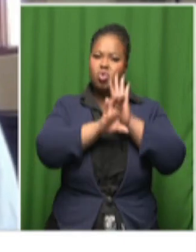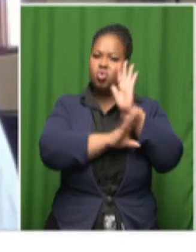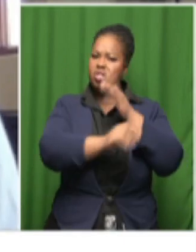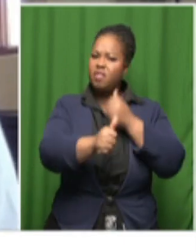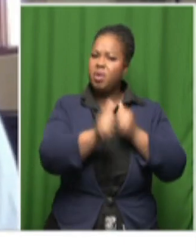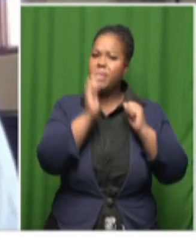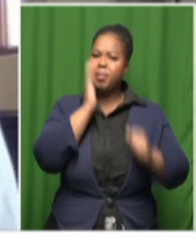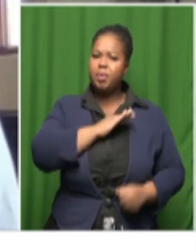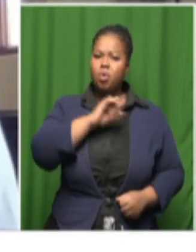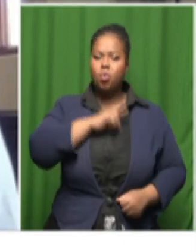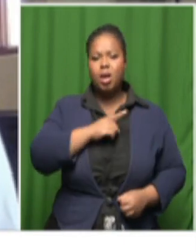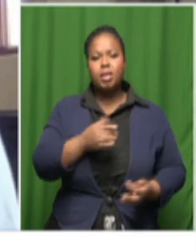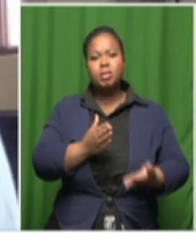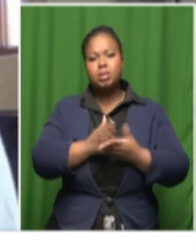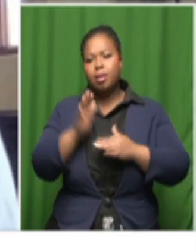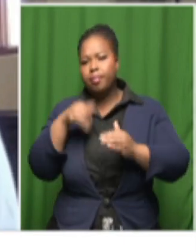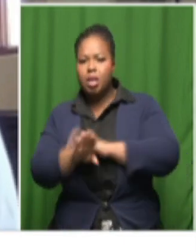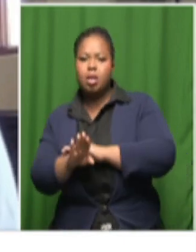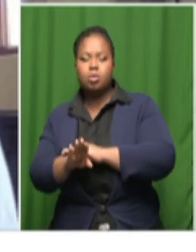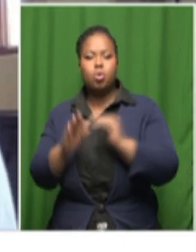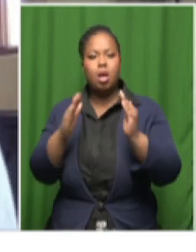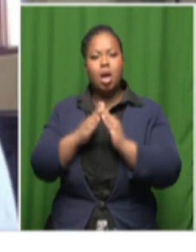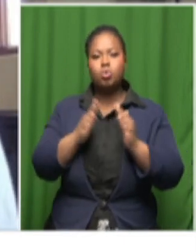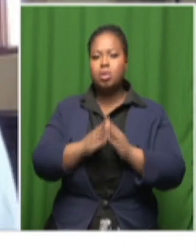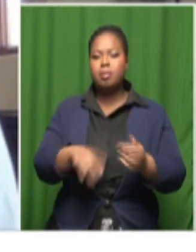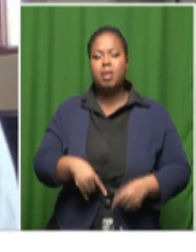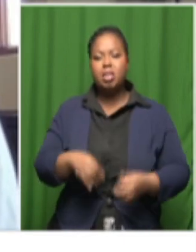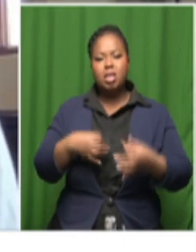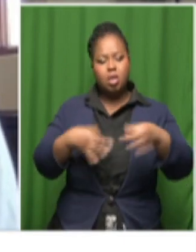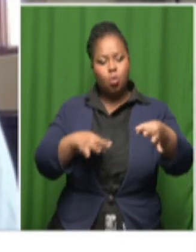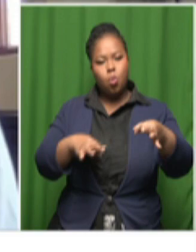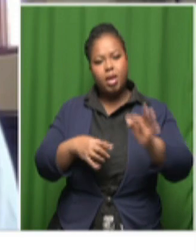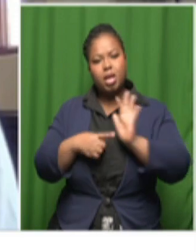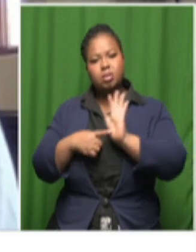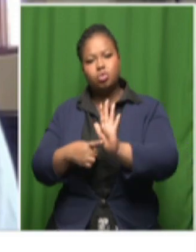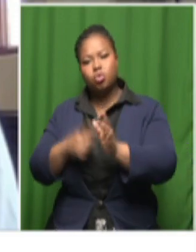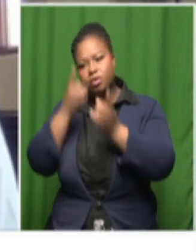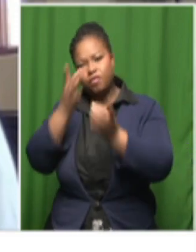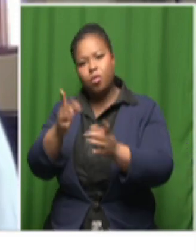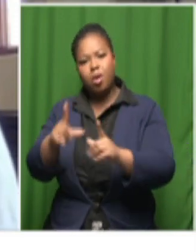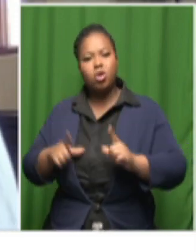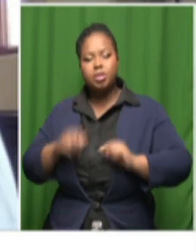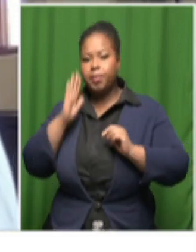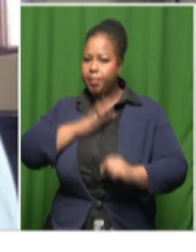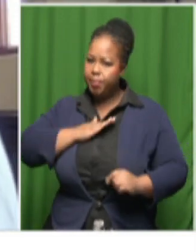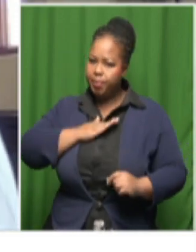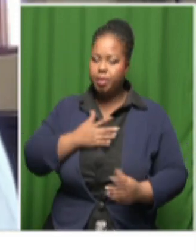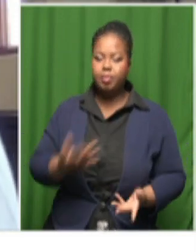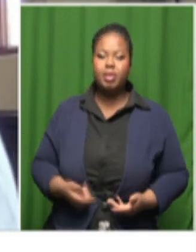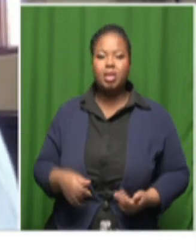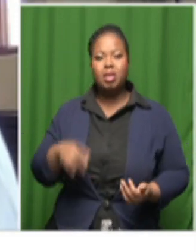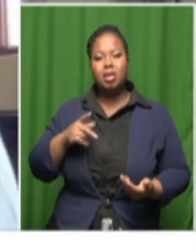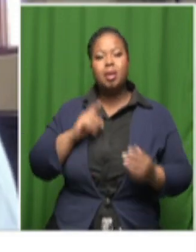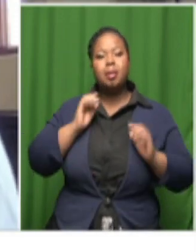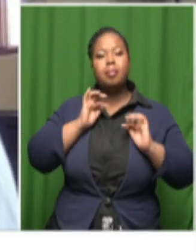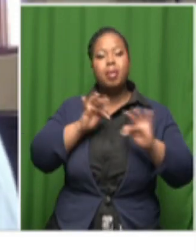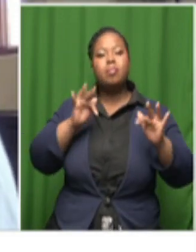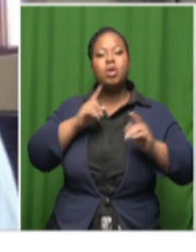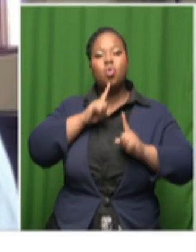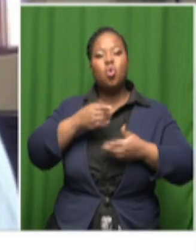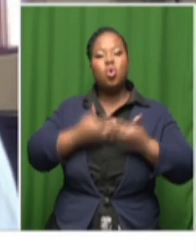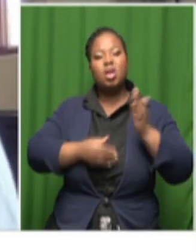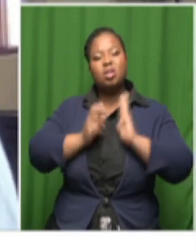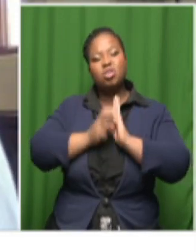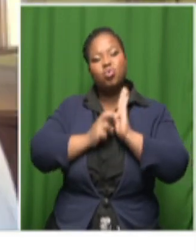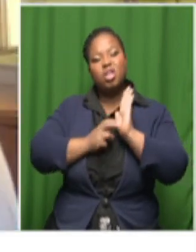that raided individuals' homes without a warrant under public order regulations. So there's several others, but what I've done in the